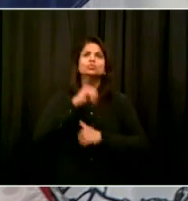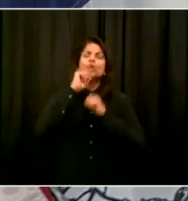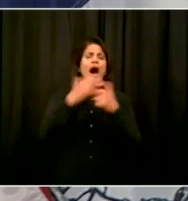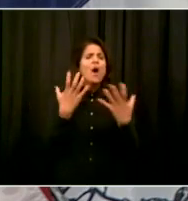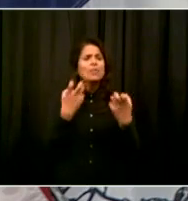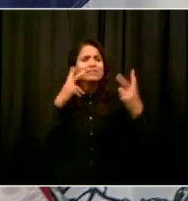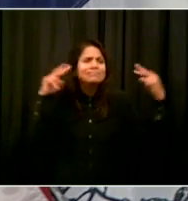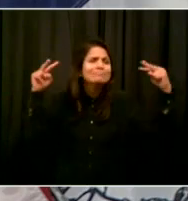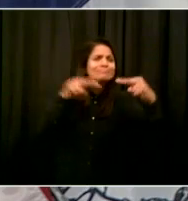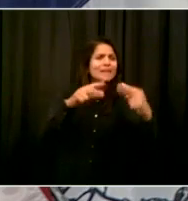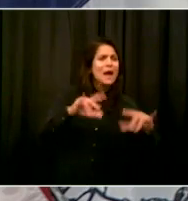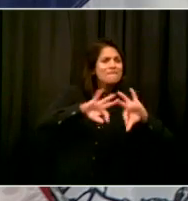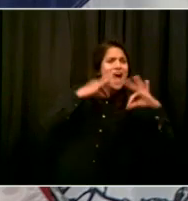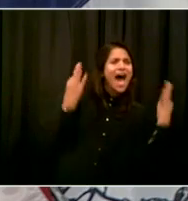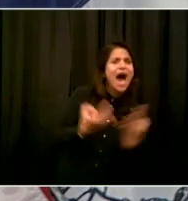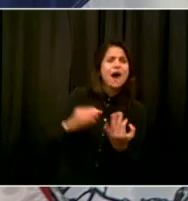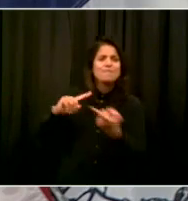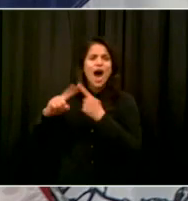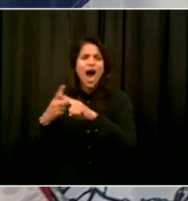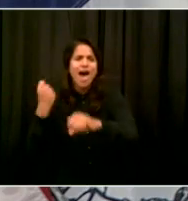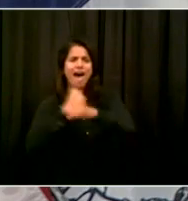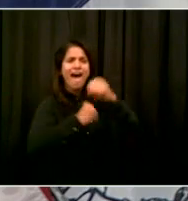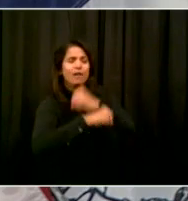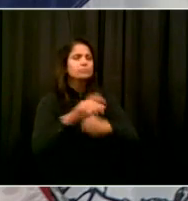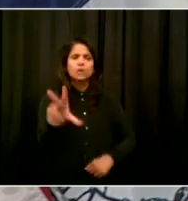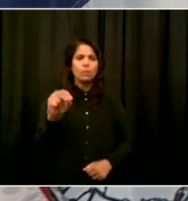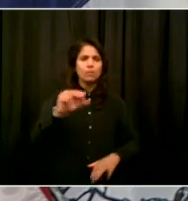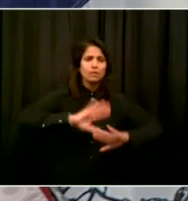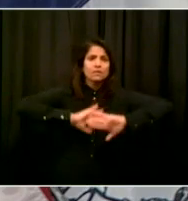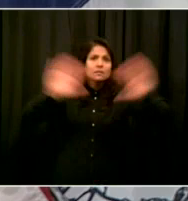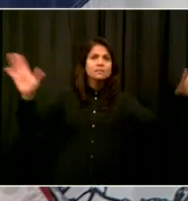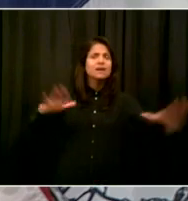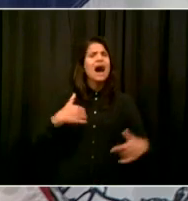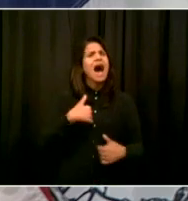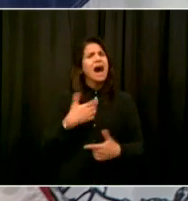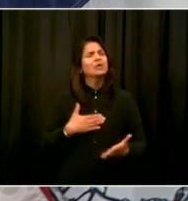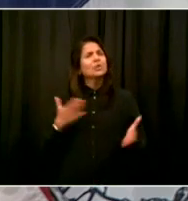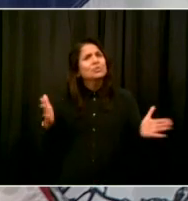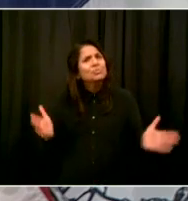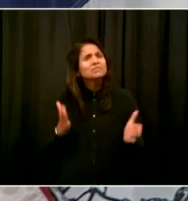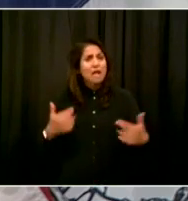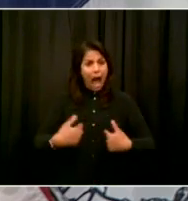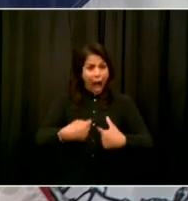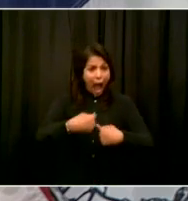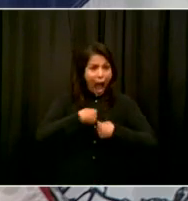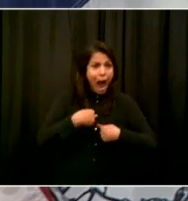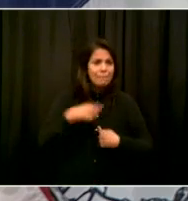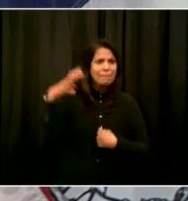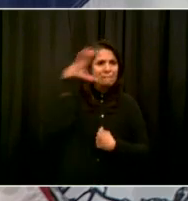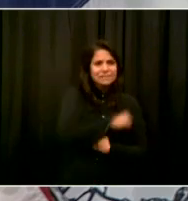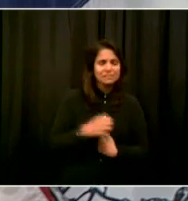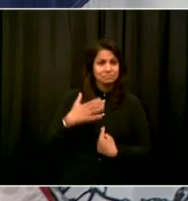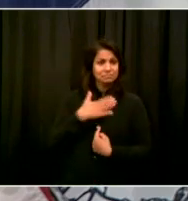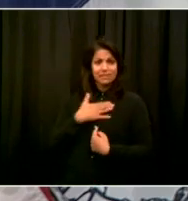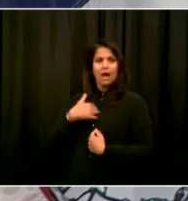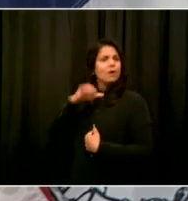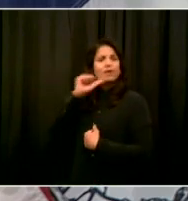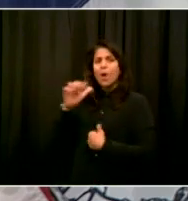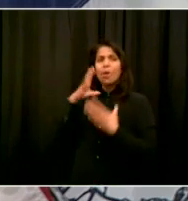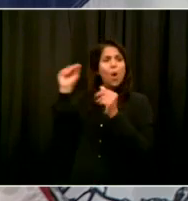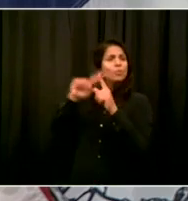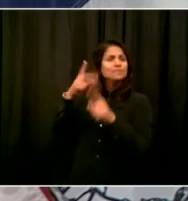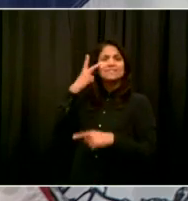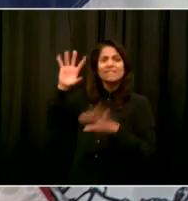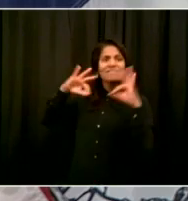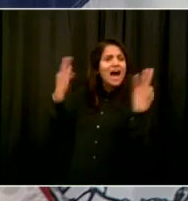I wish I could go see my loved ones. This is going to be the first holiday season for my family that I can remember my entire life where I won't see